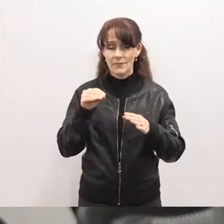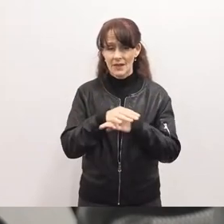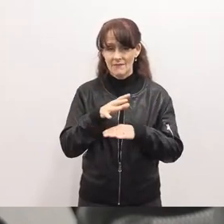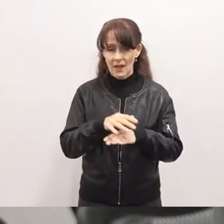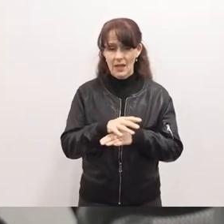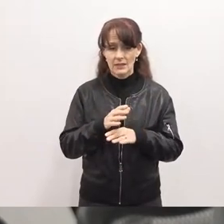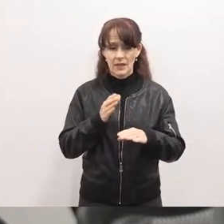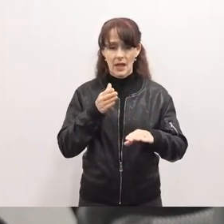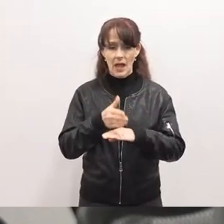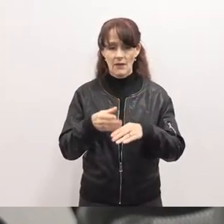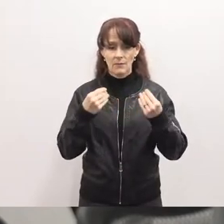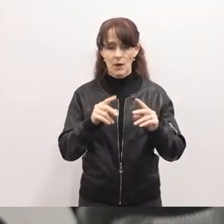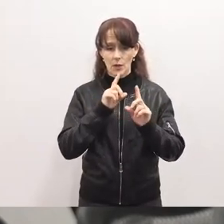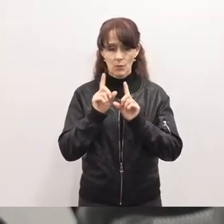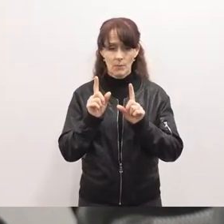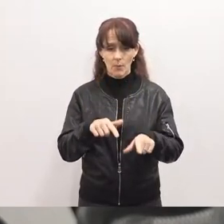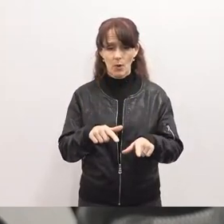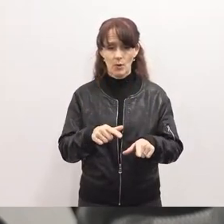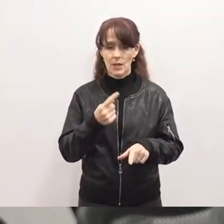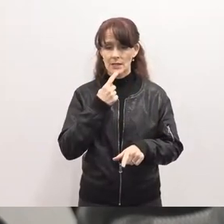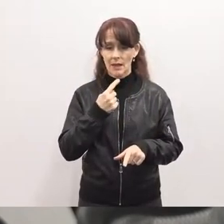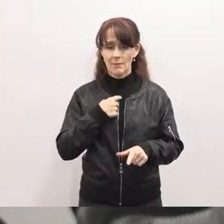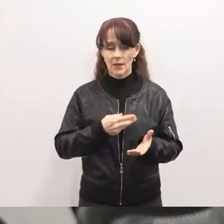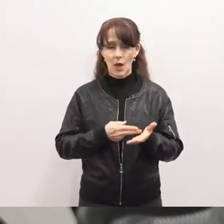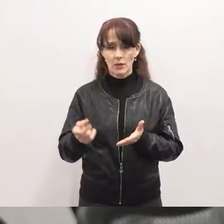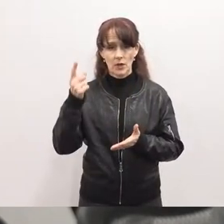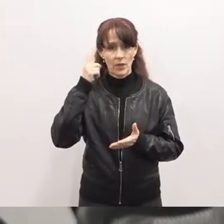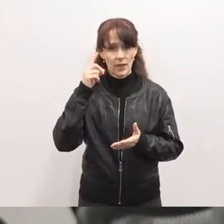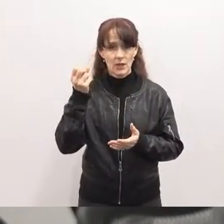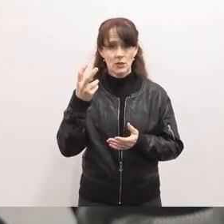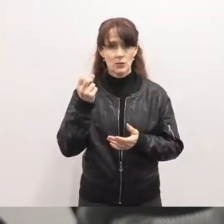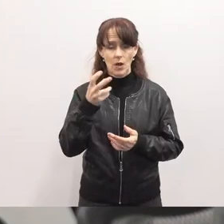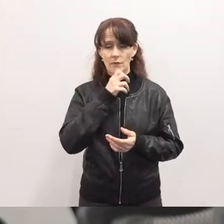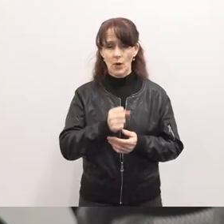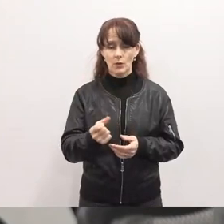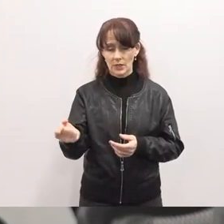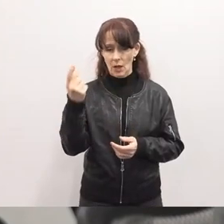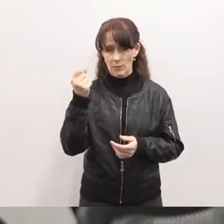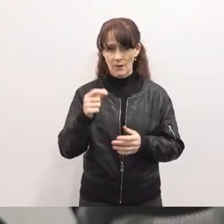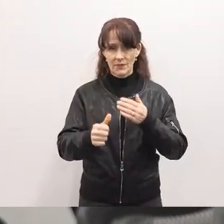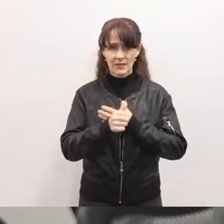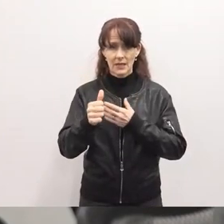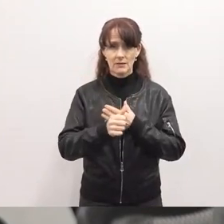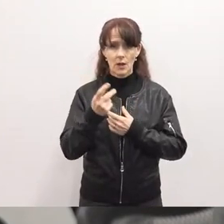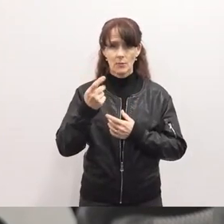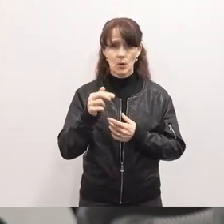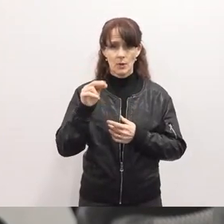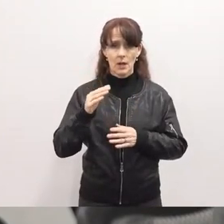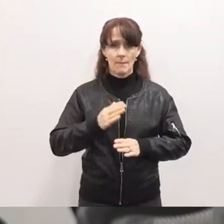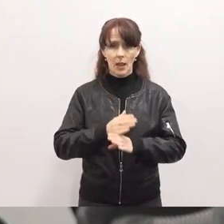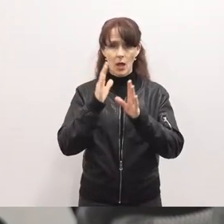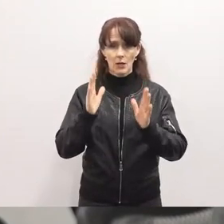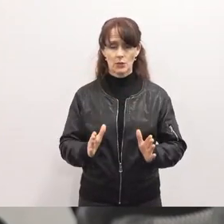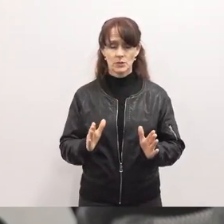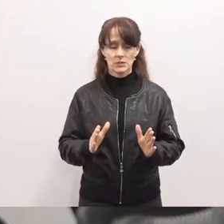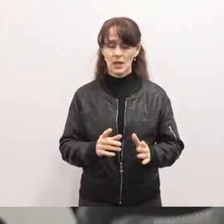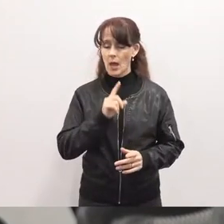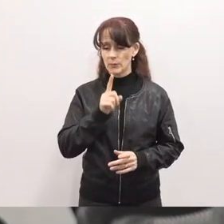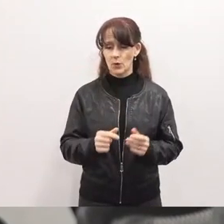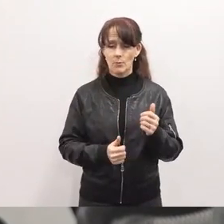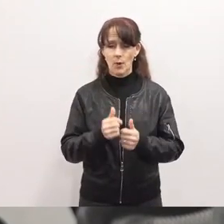in aftermarket reports. Now tell me, do you honestly think a 12-year-old can comprehend the dangers of puberty blockers? I'm sure